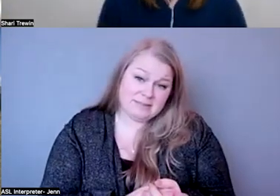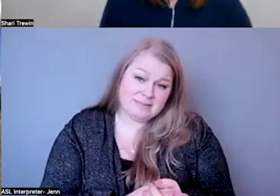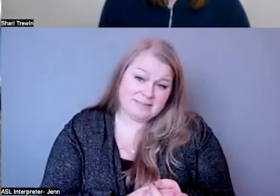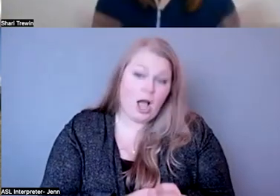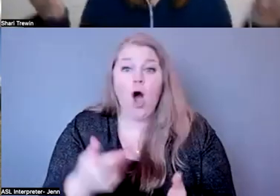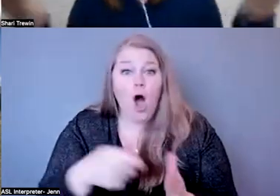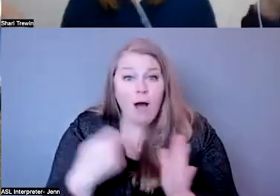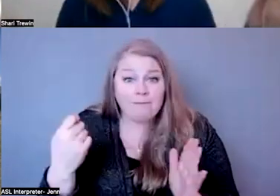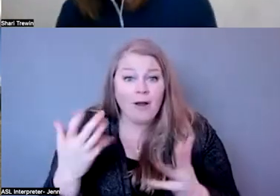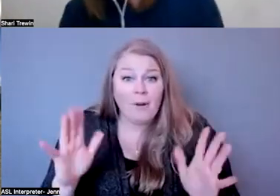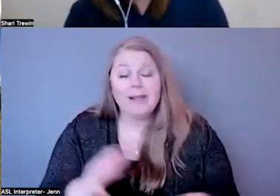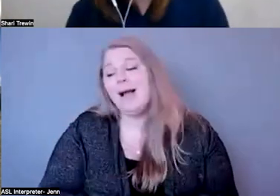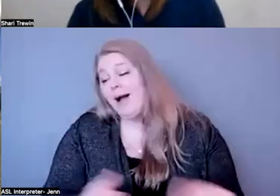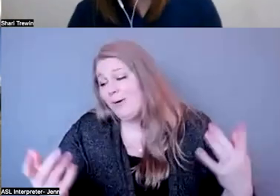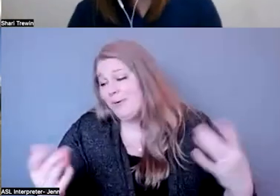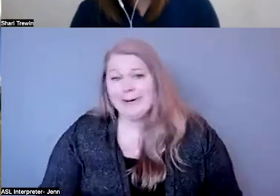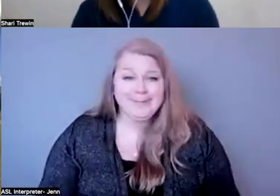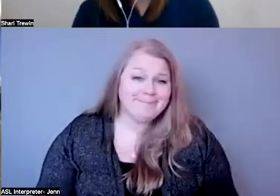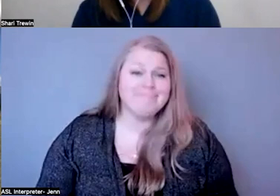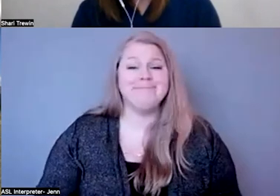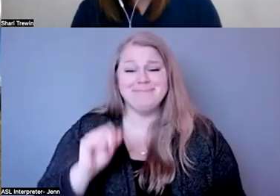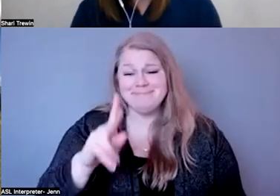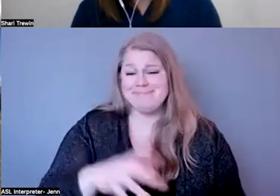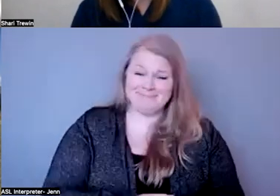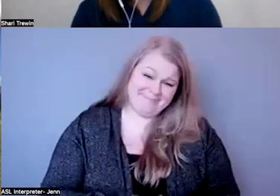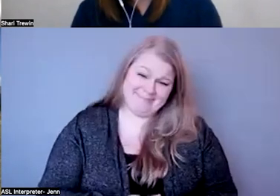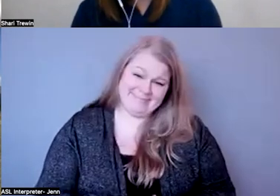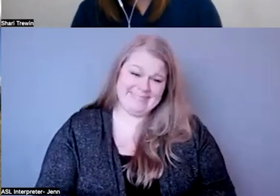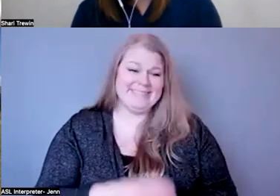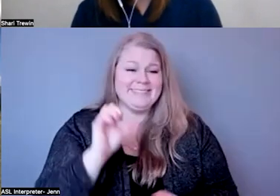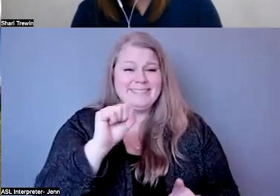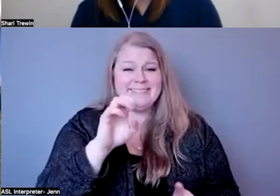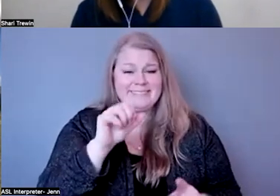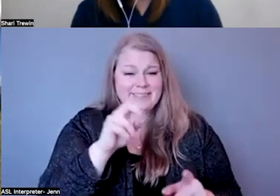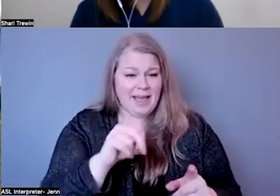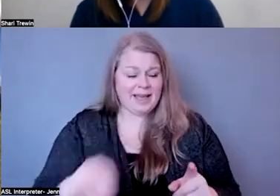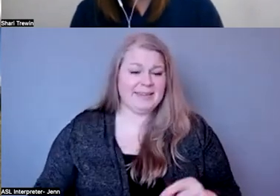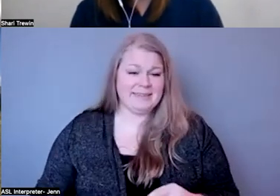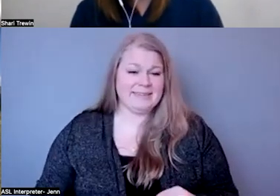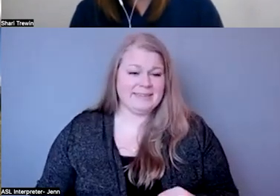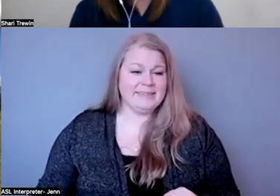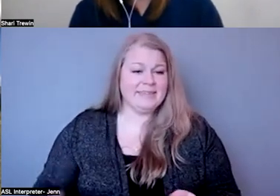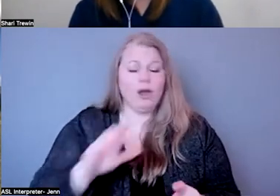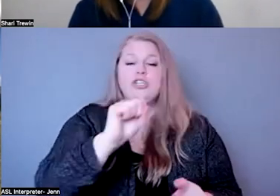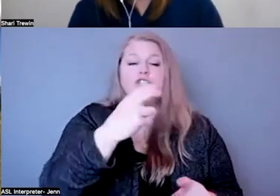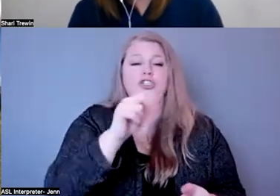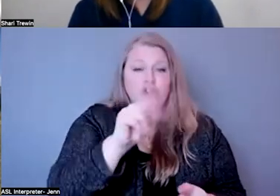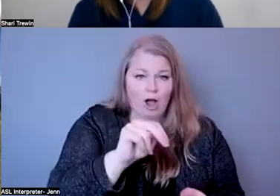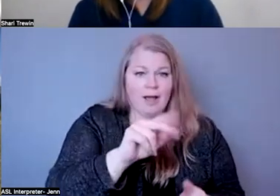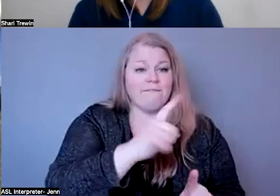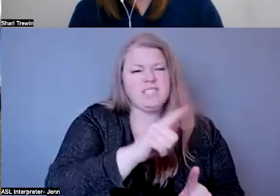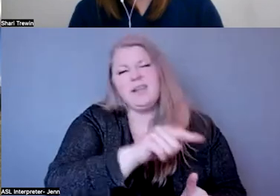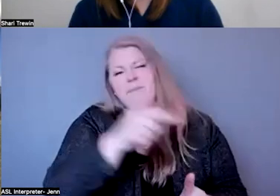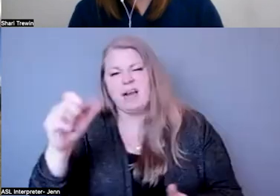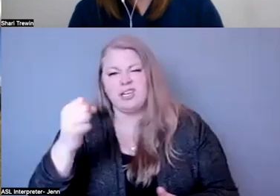Oh, you already did that. All right. Sean, let's go to you and then we'll come back to Shari. It's